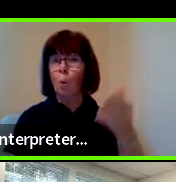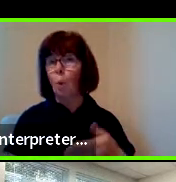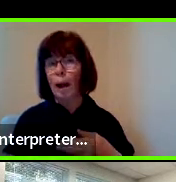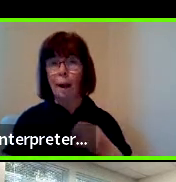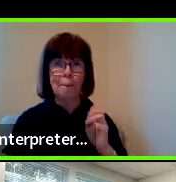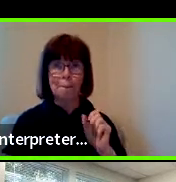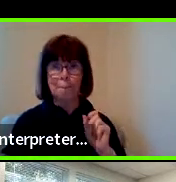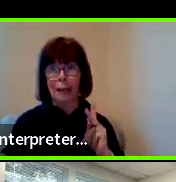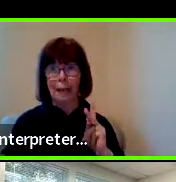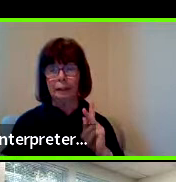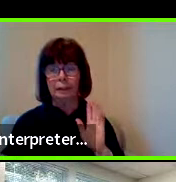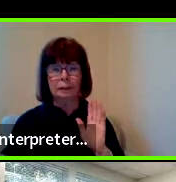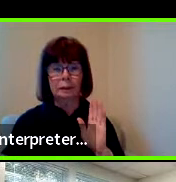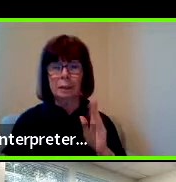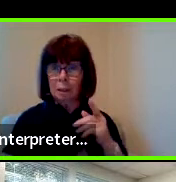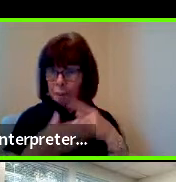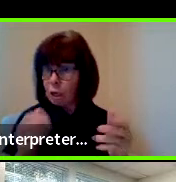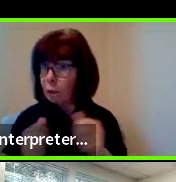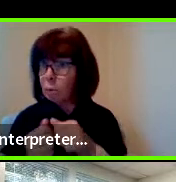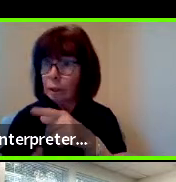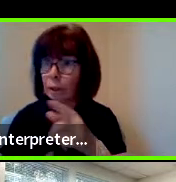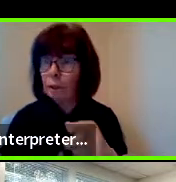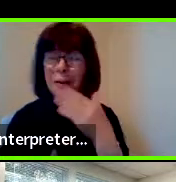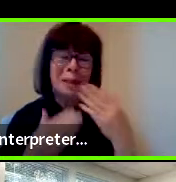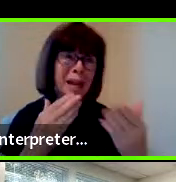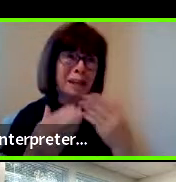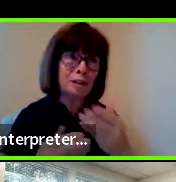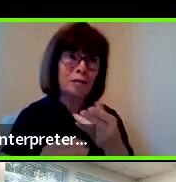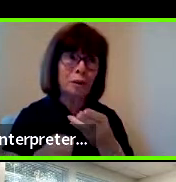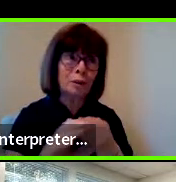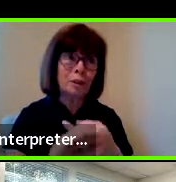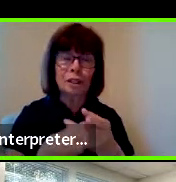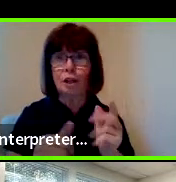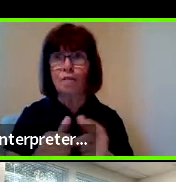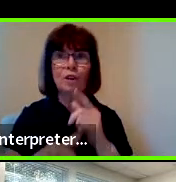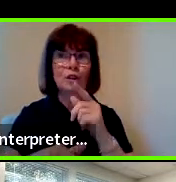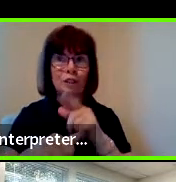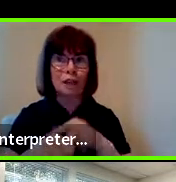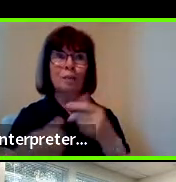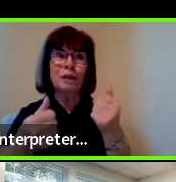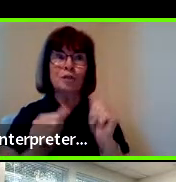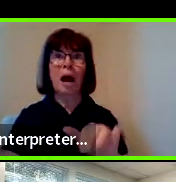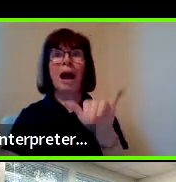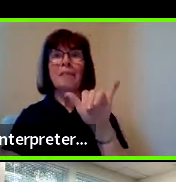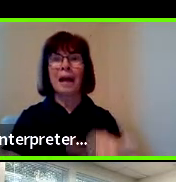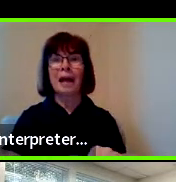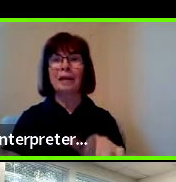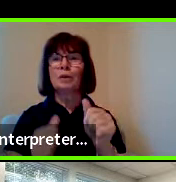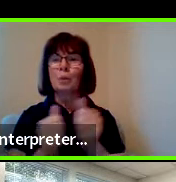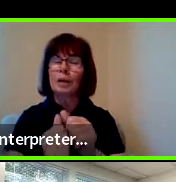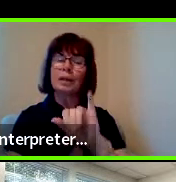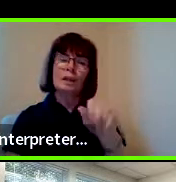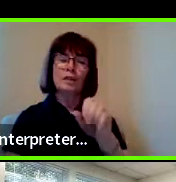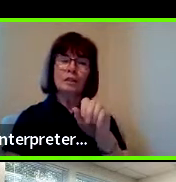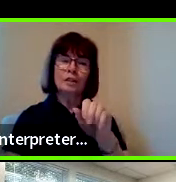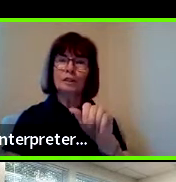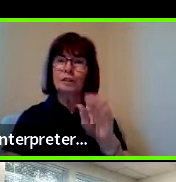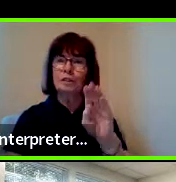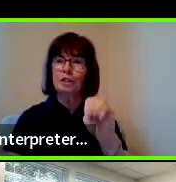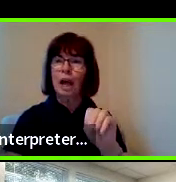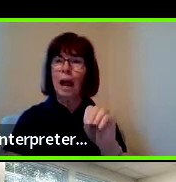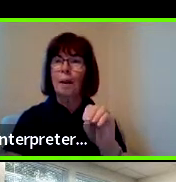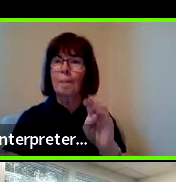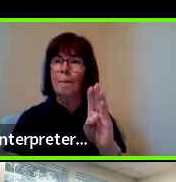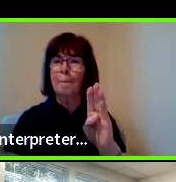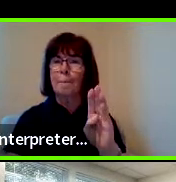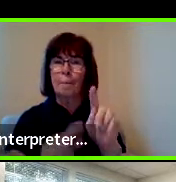me just check in with the group. Thank you so much for participating. It's the first time we've done something like this with the Jamboard. I'd love to hear from folks how